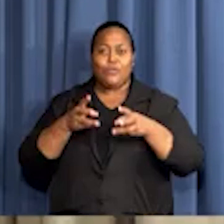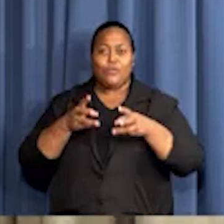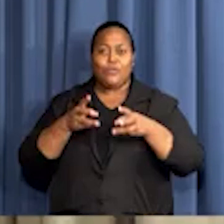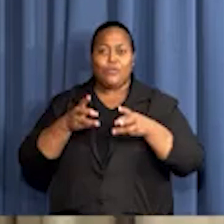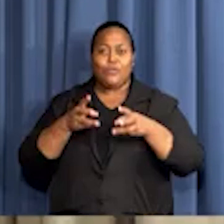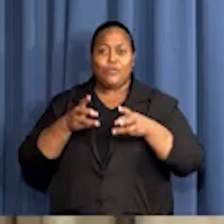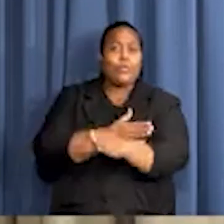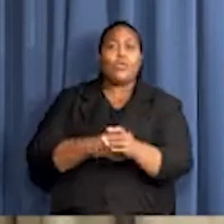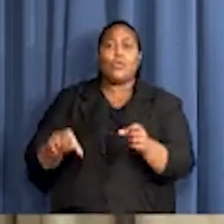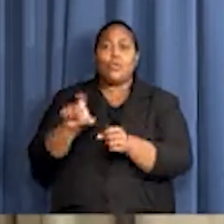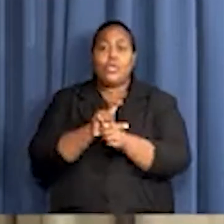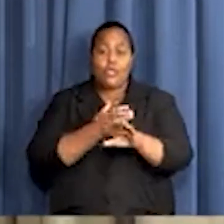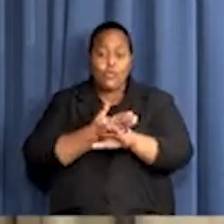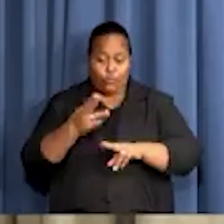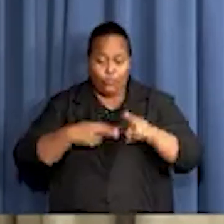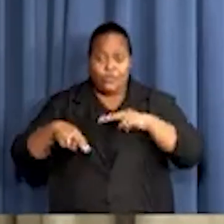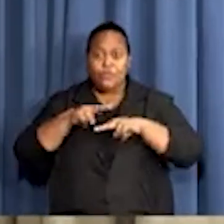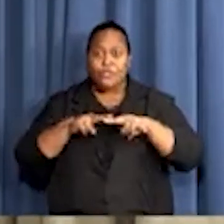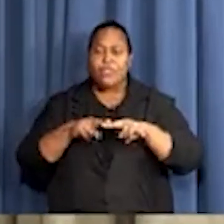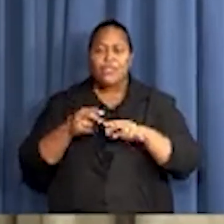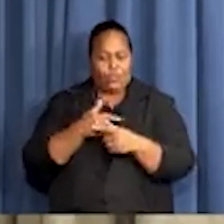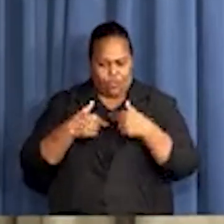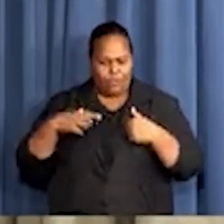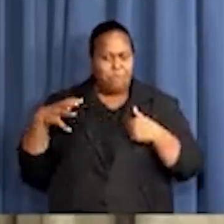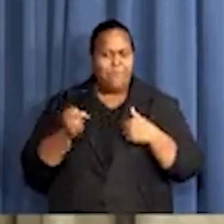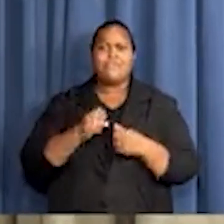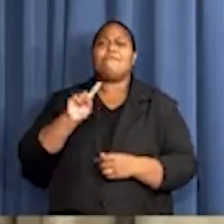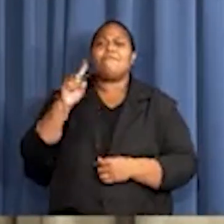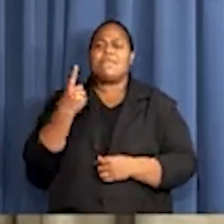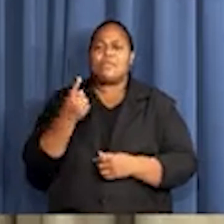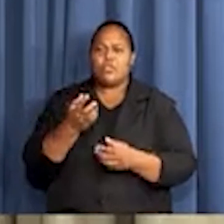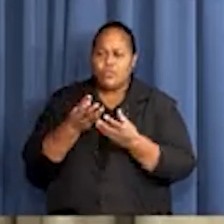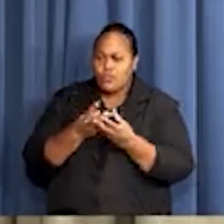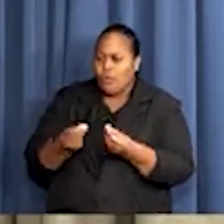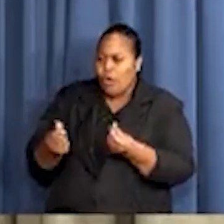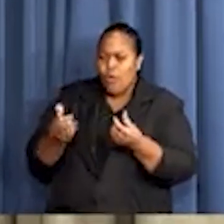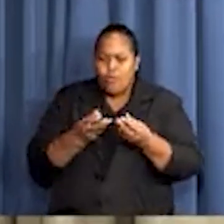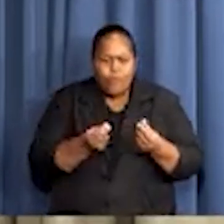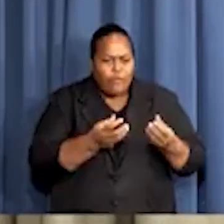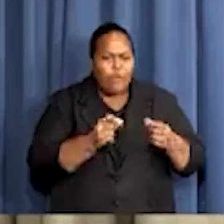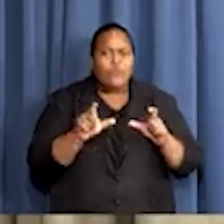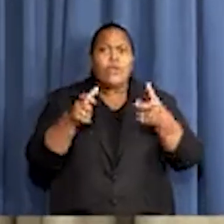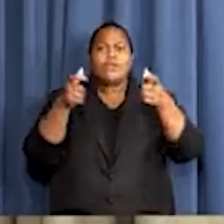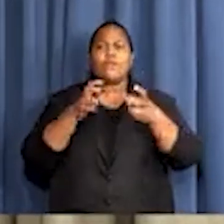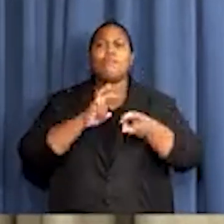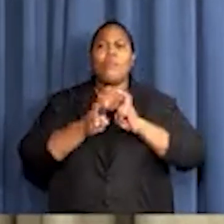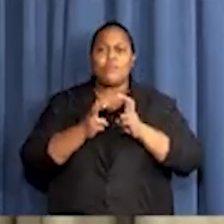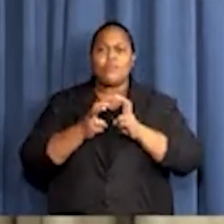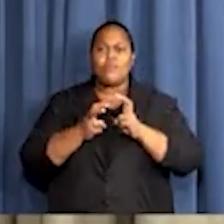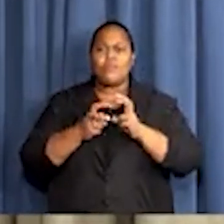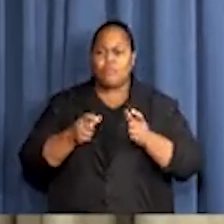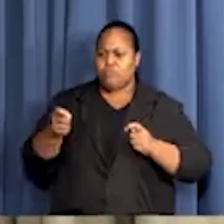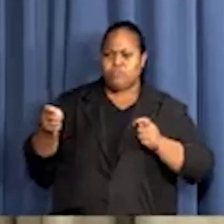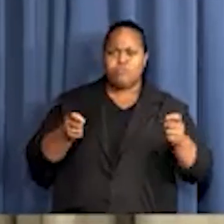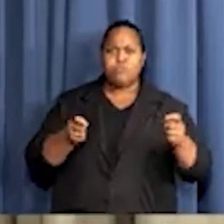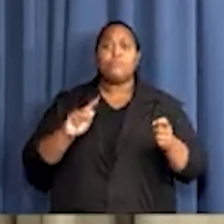creation of the new Fiji, we must first deal with the big challenges and problems such as managing the national